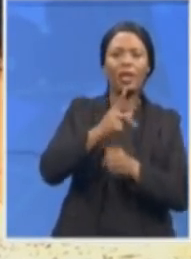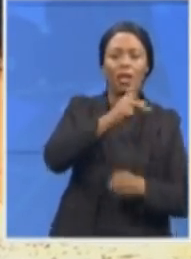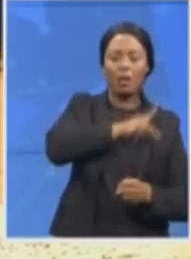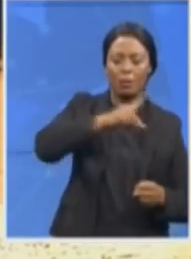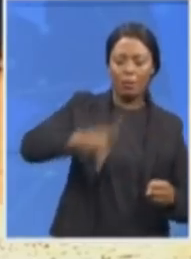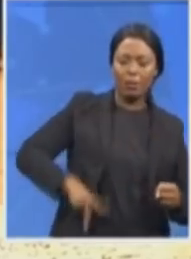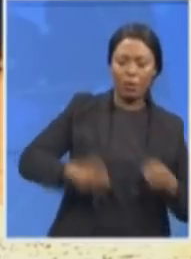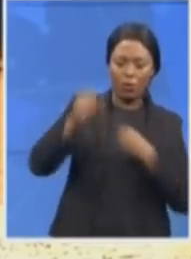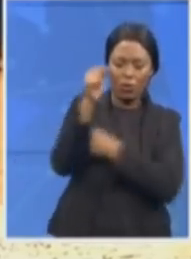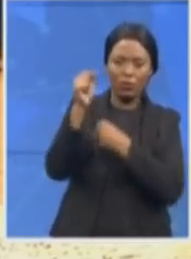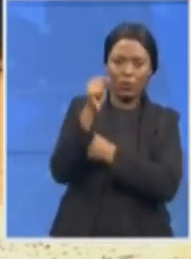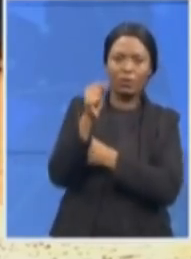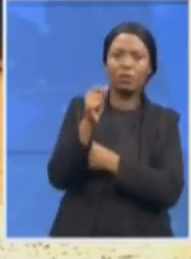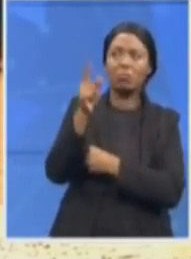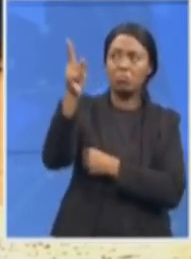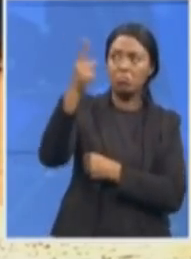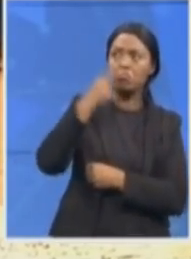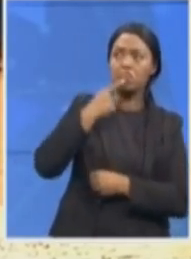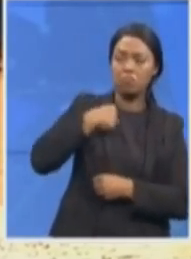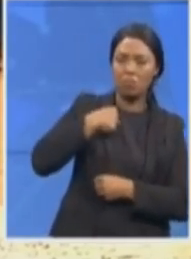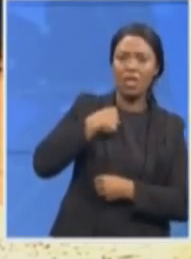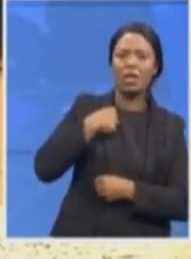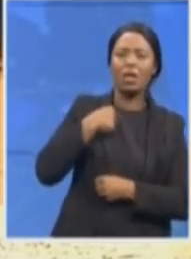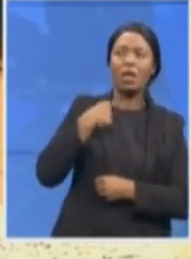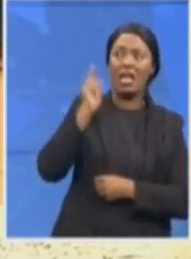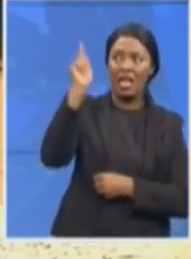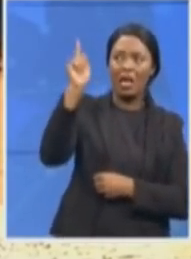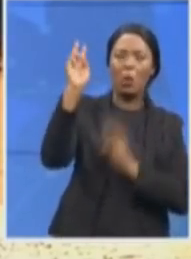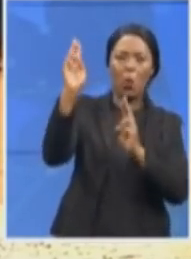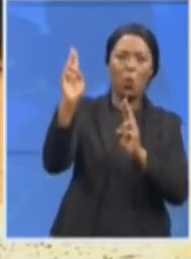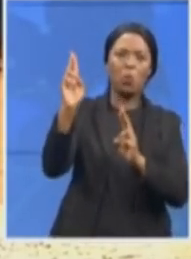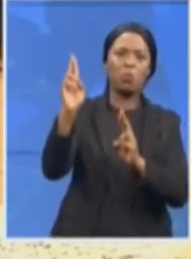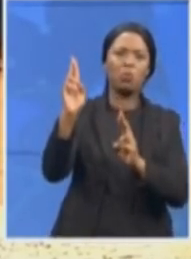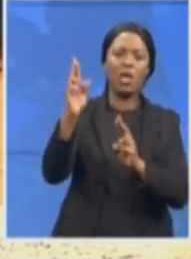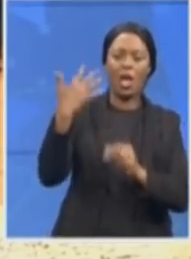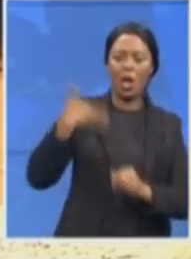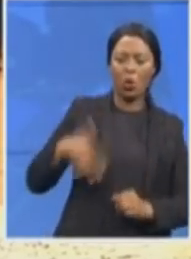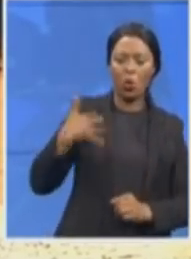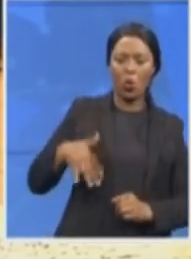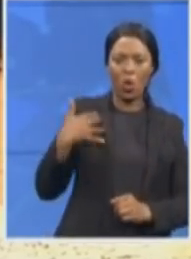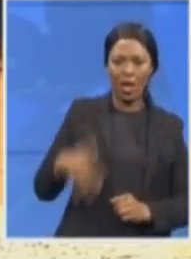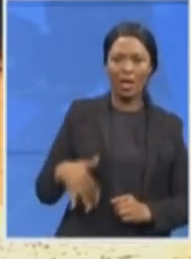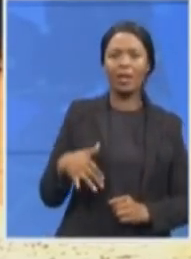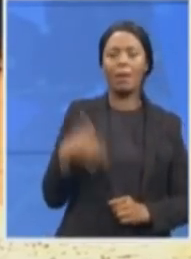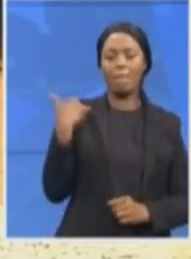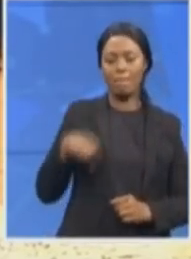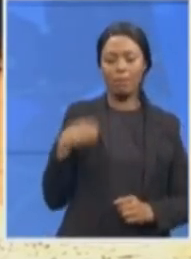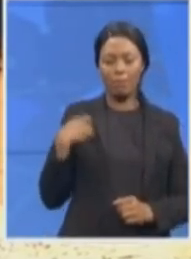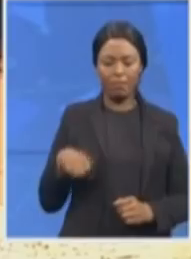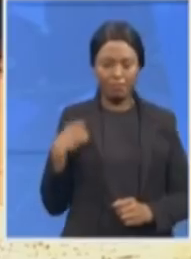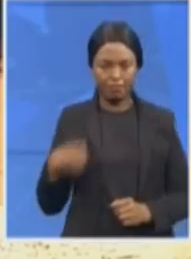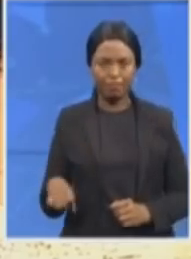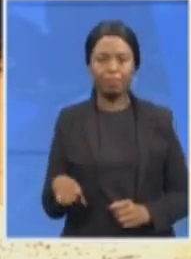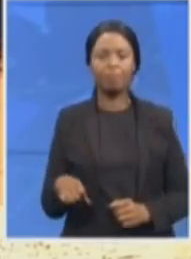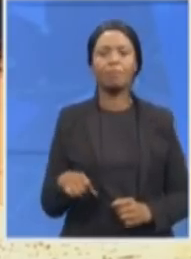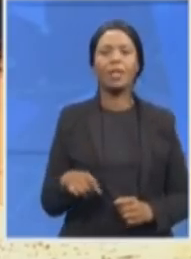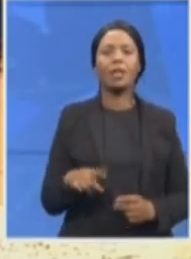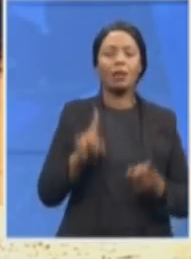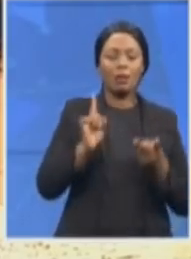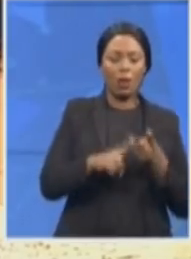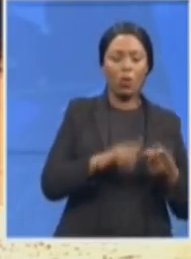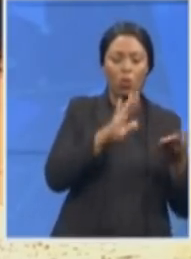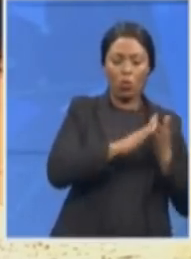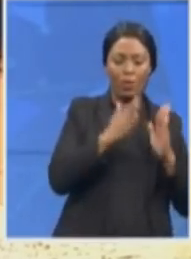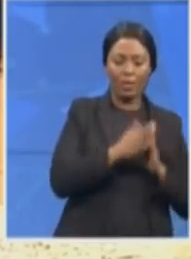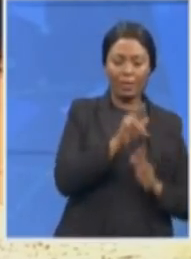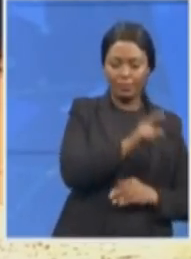hope that the Ekurhuleni municipality, along with the residents here, can find a